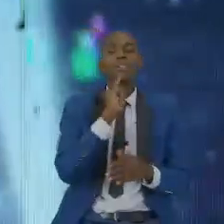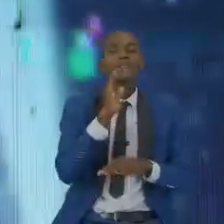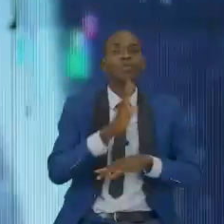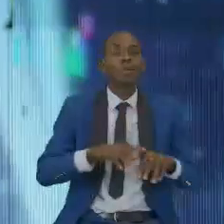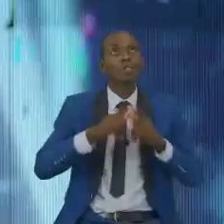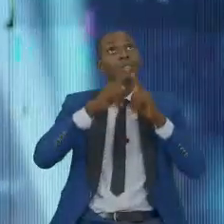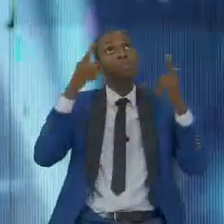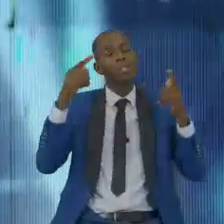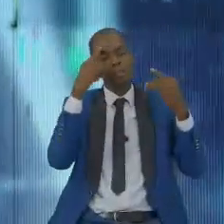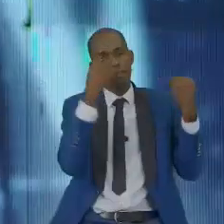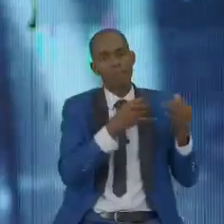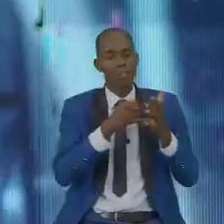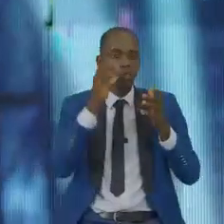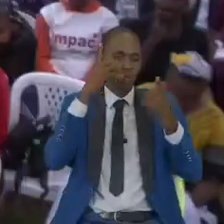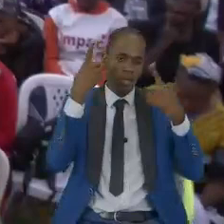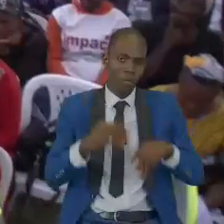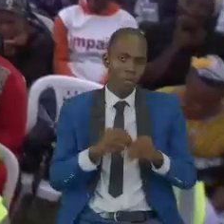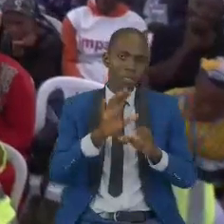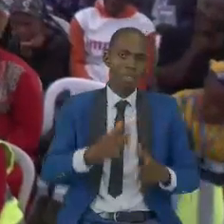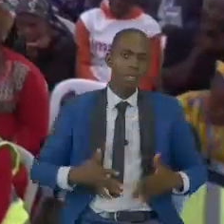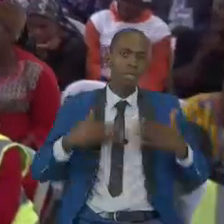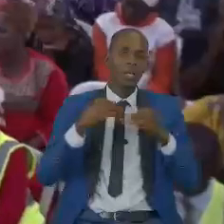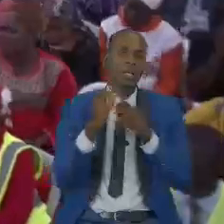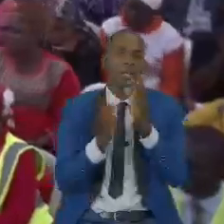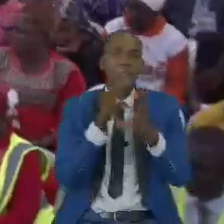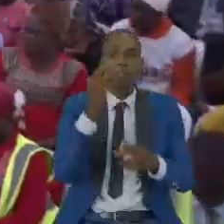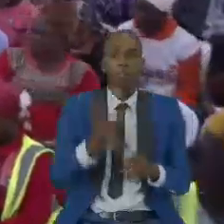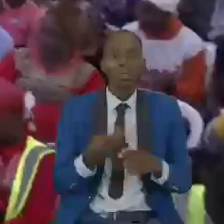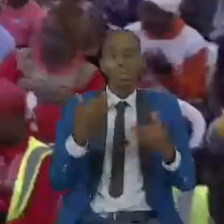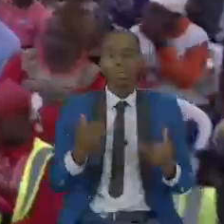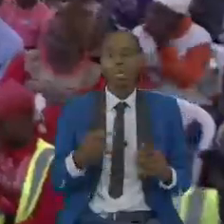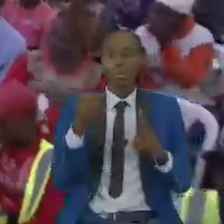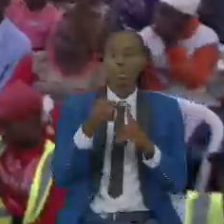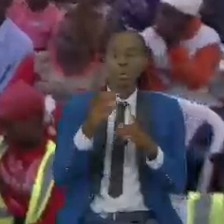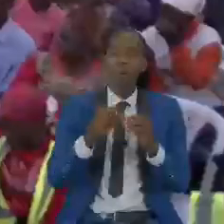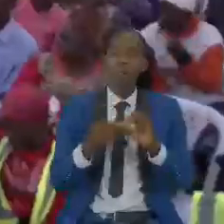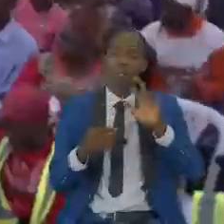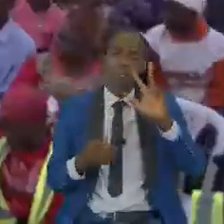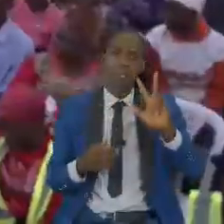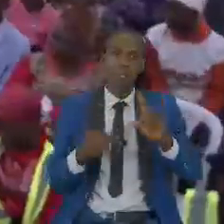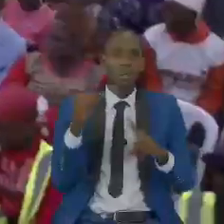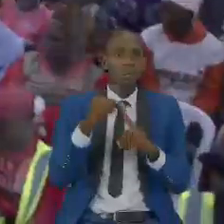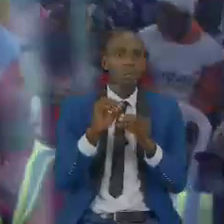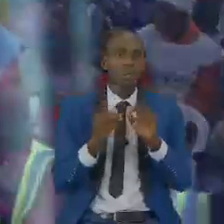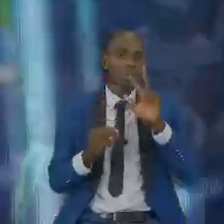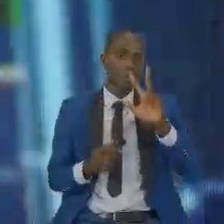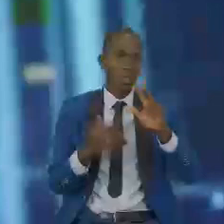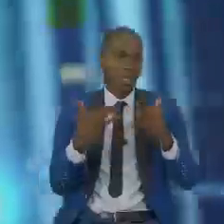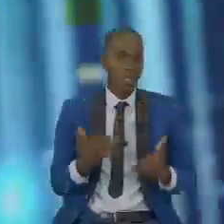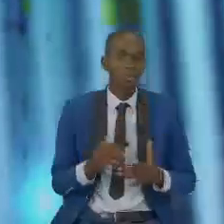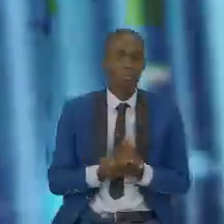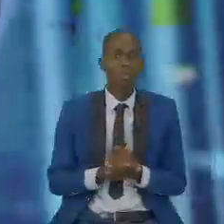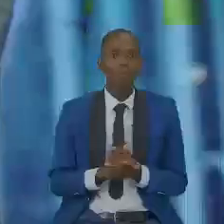faith. It will happen in your life in Jesus' name. We're coming to point number three now. Point number three